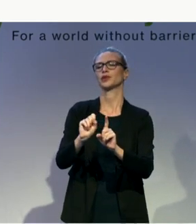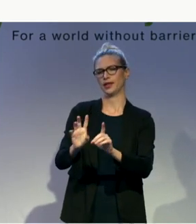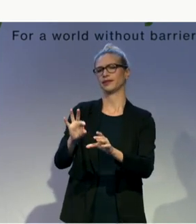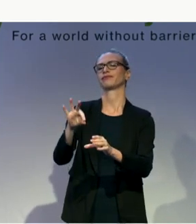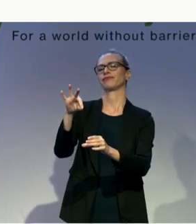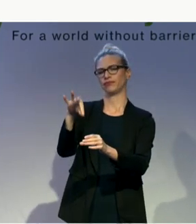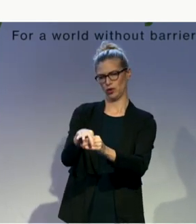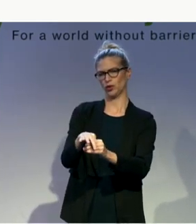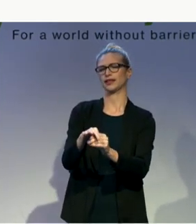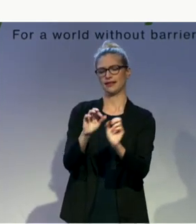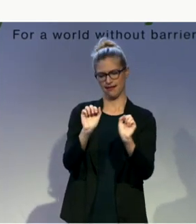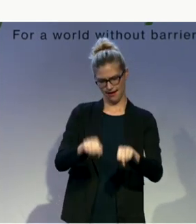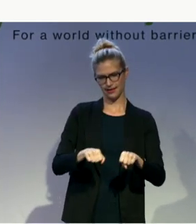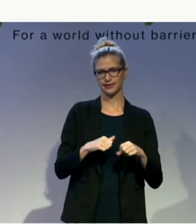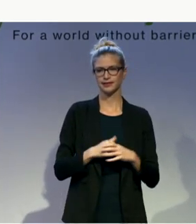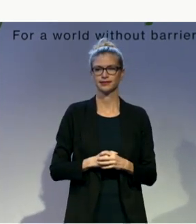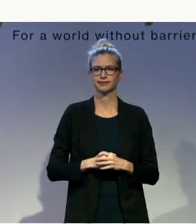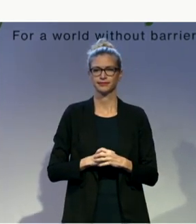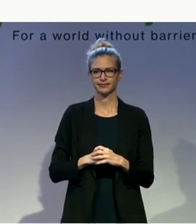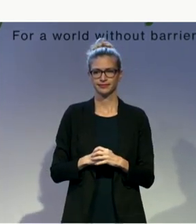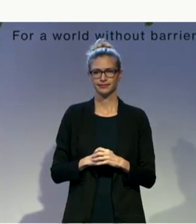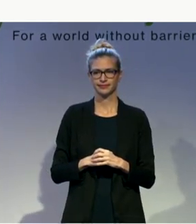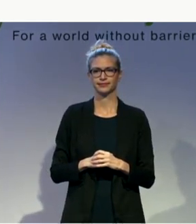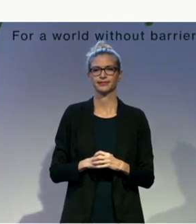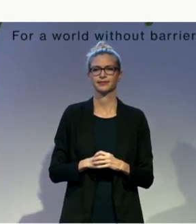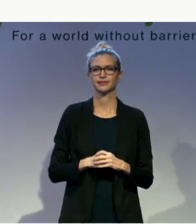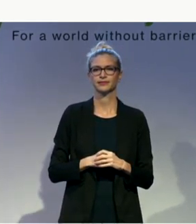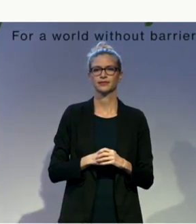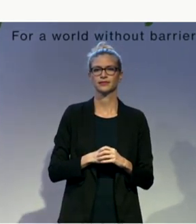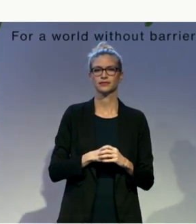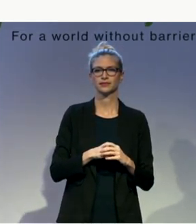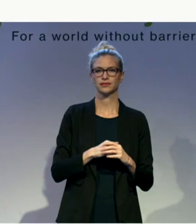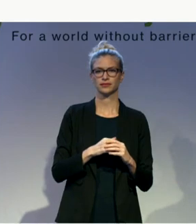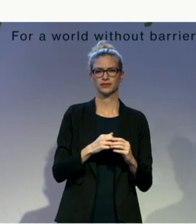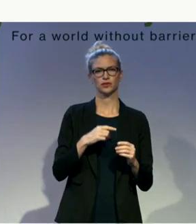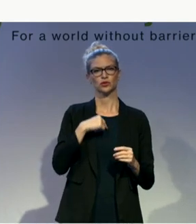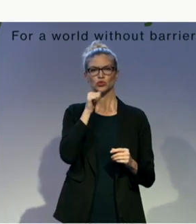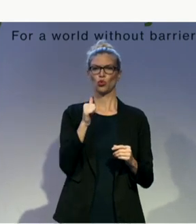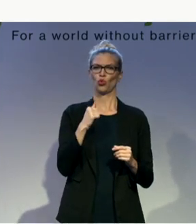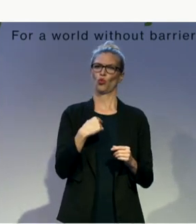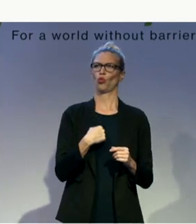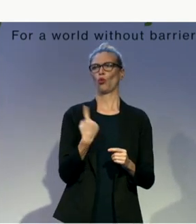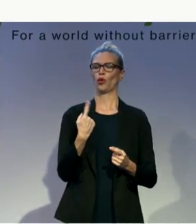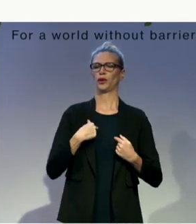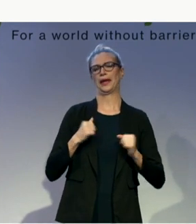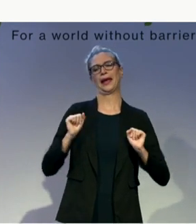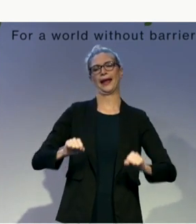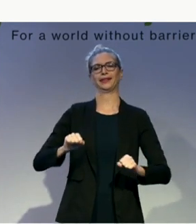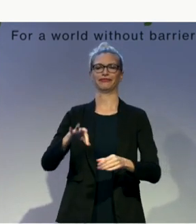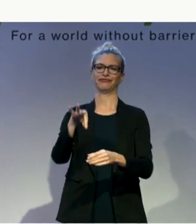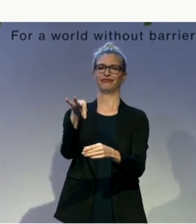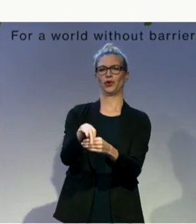It is also not just about the right to vote. It is also the right to stand for election.